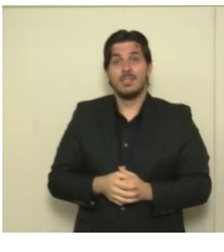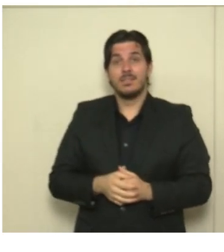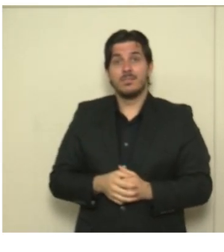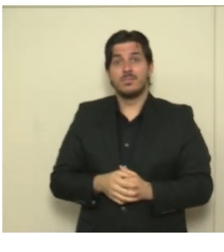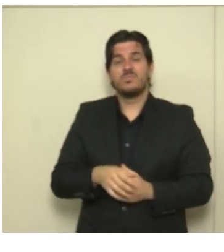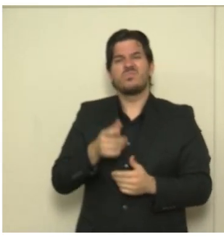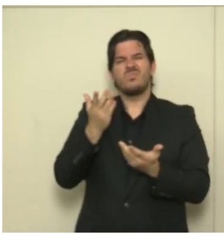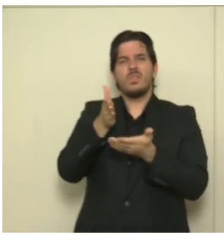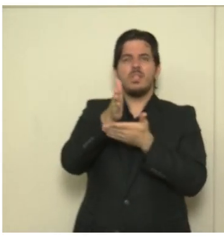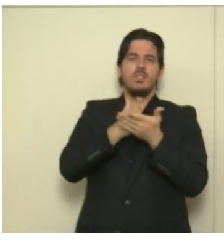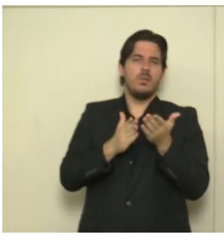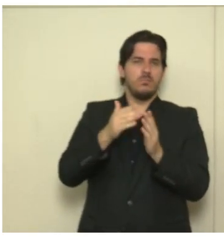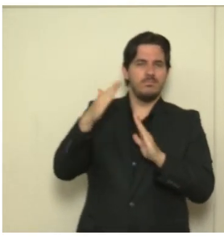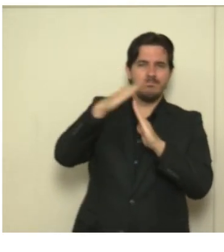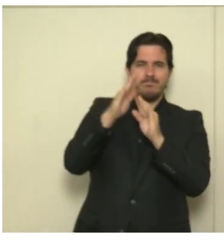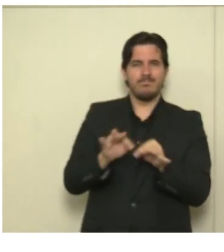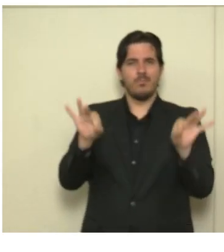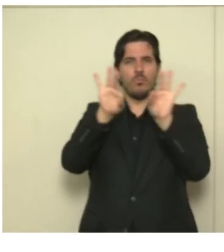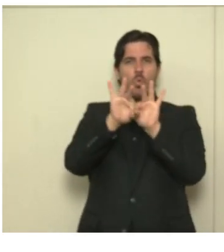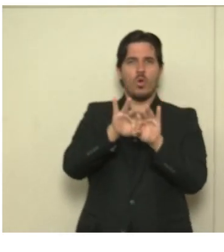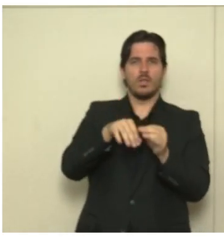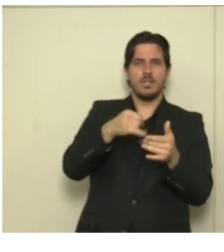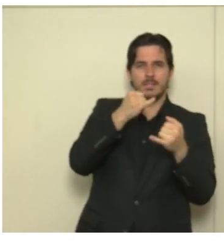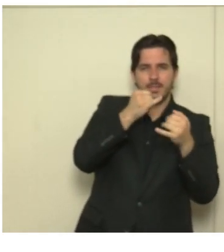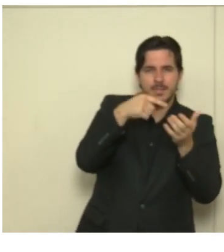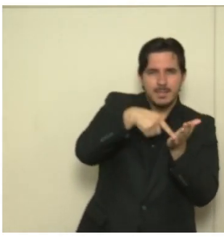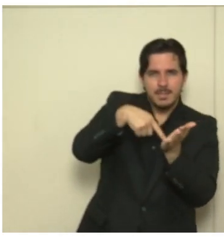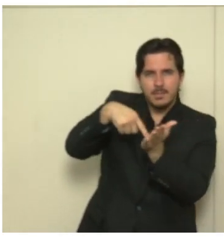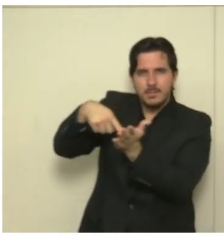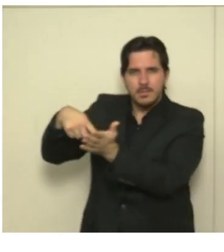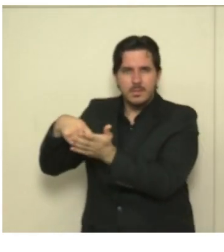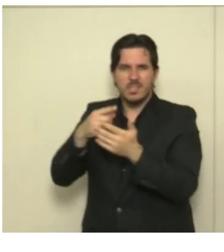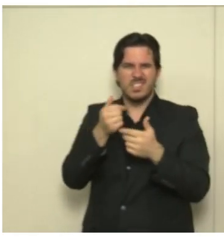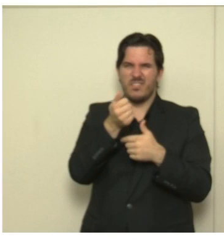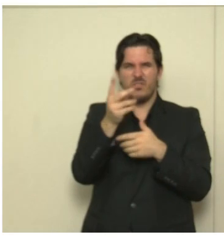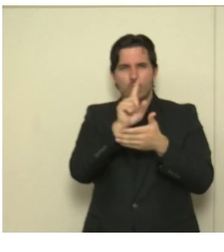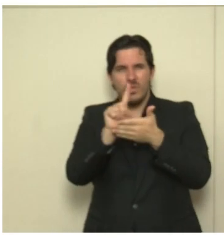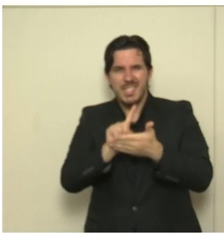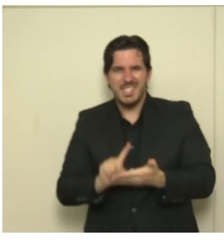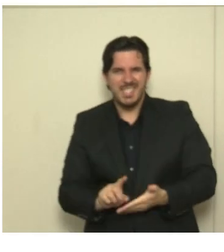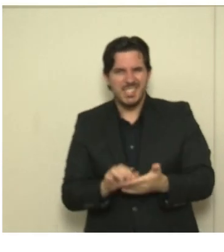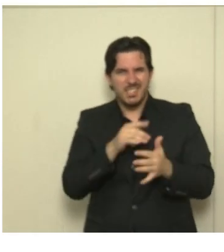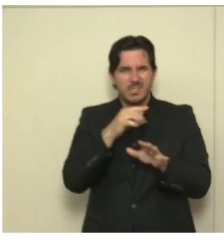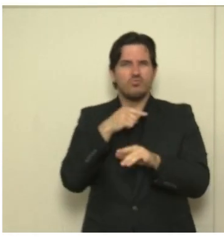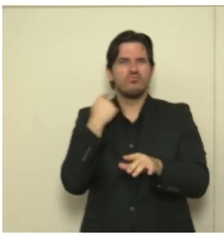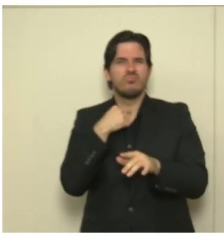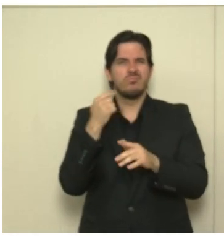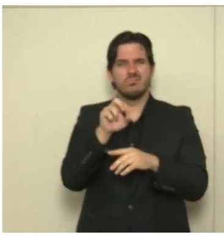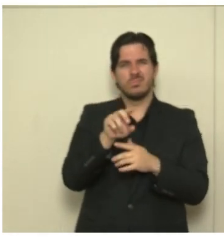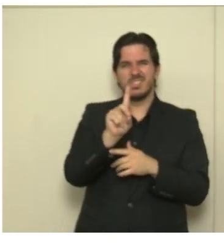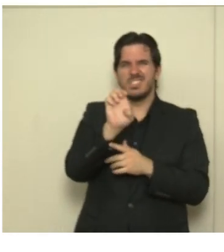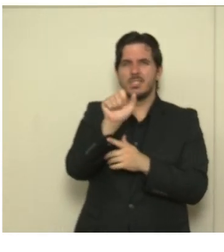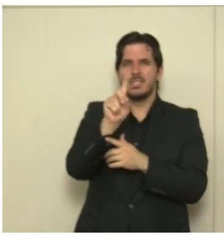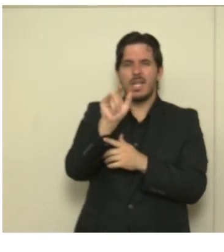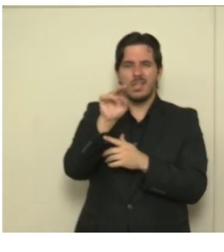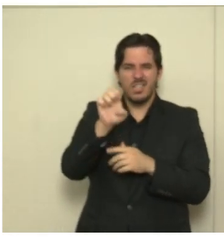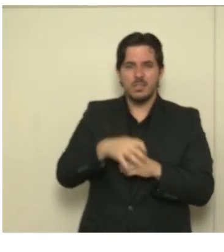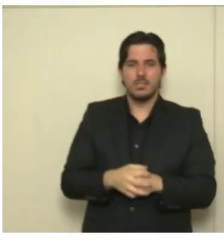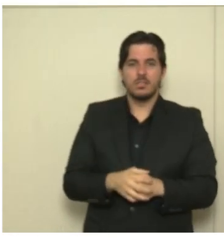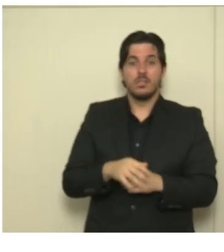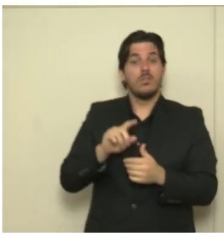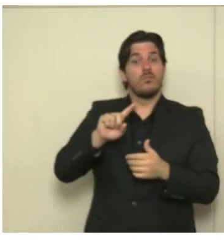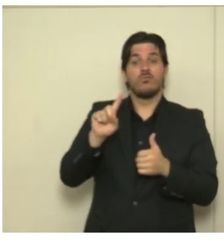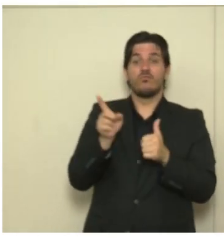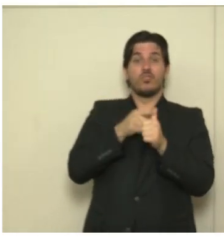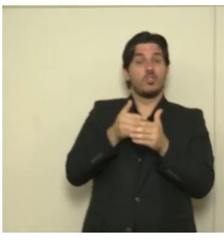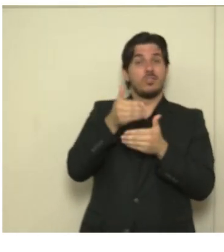these are some of the most important deadlines to keep in mind over the next few weeks. The first and most important thing to do is the first step in the voting